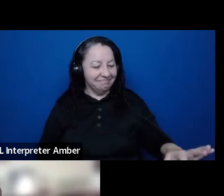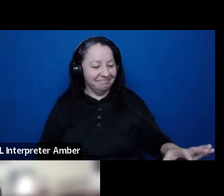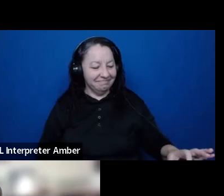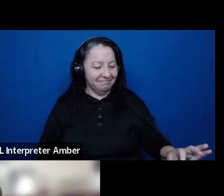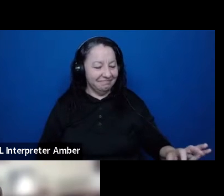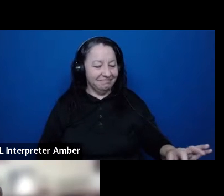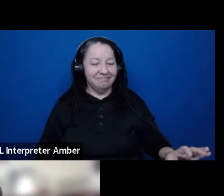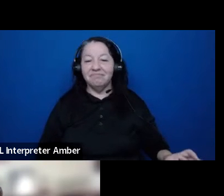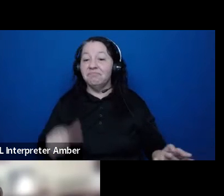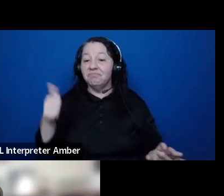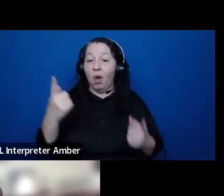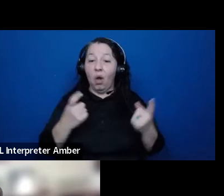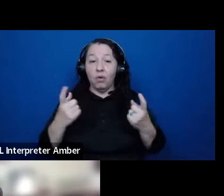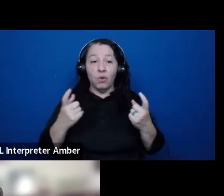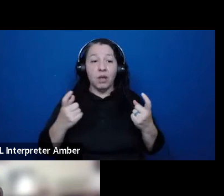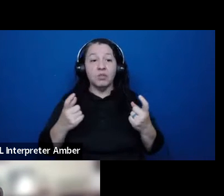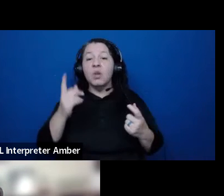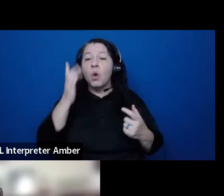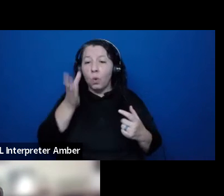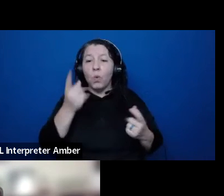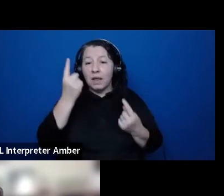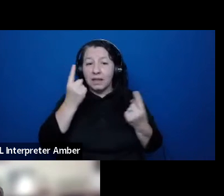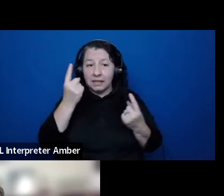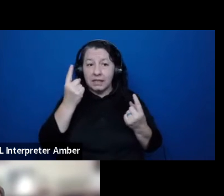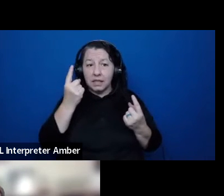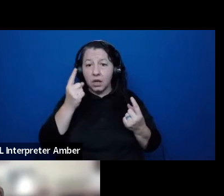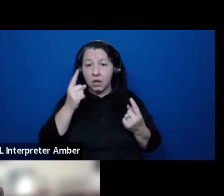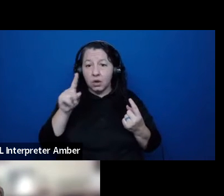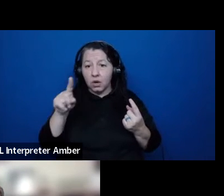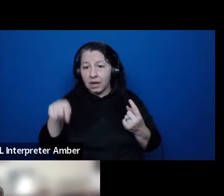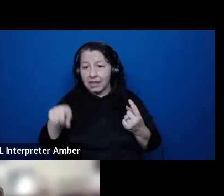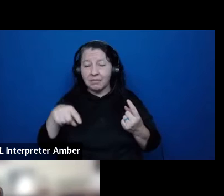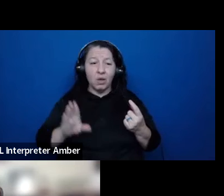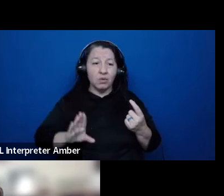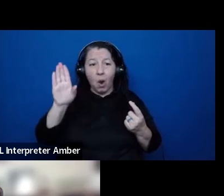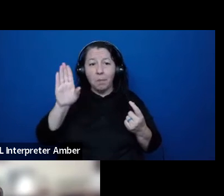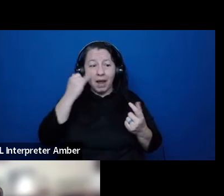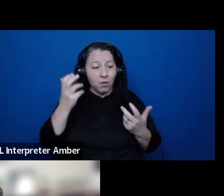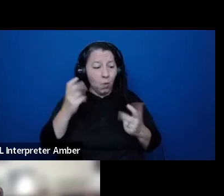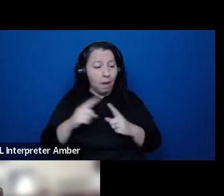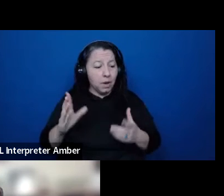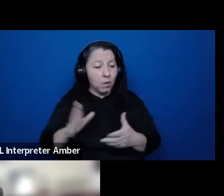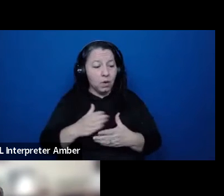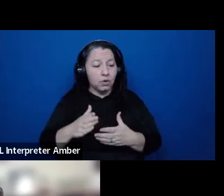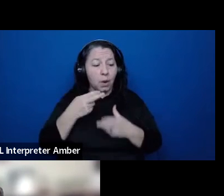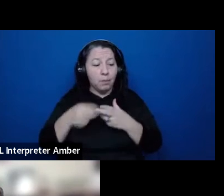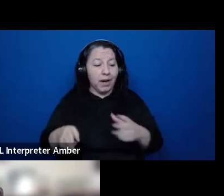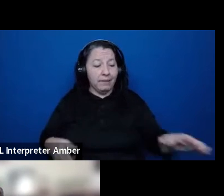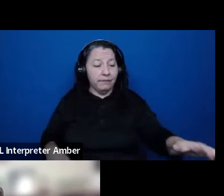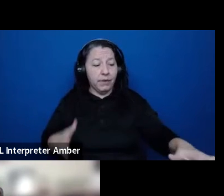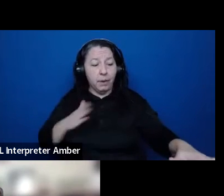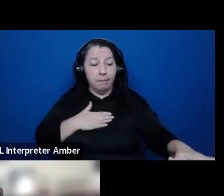Any other questions? I will think about them and throw up your hand if you want to. I'm just going to just briefly share my screen